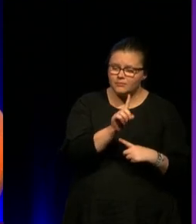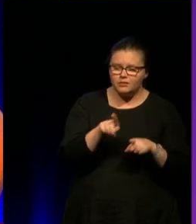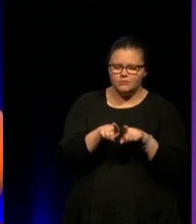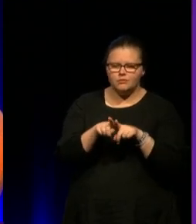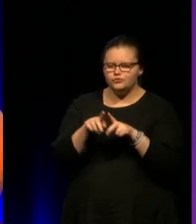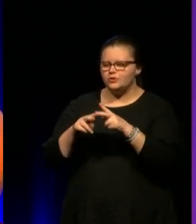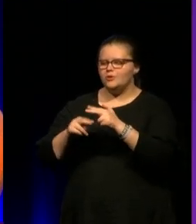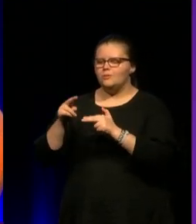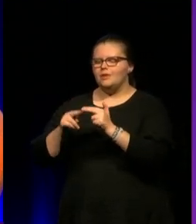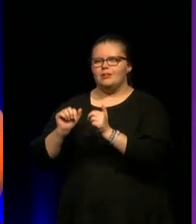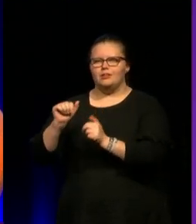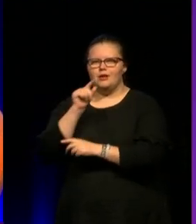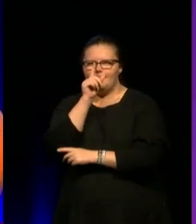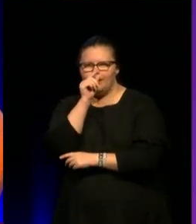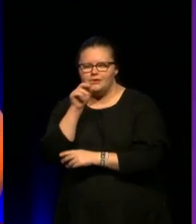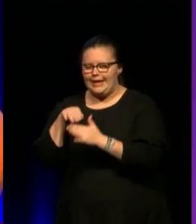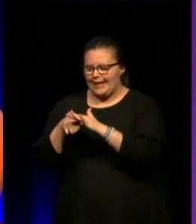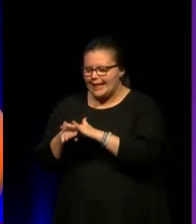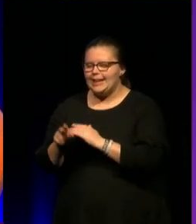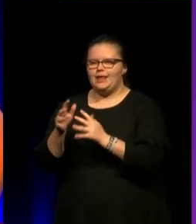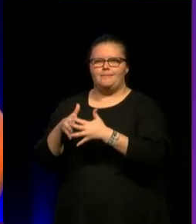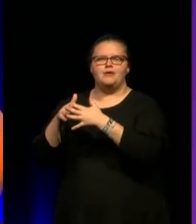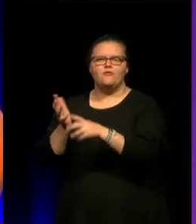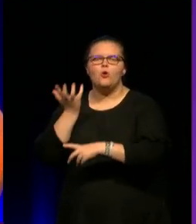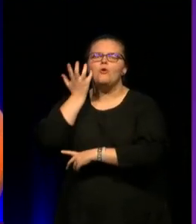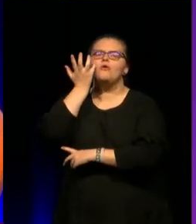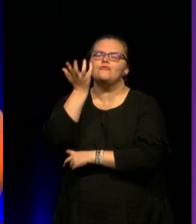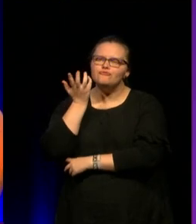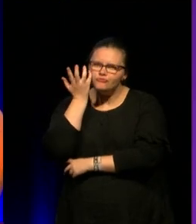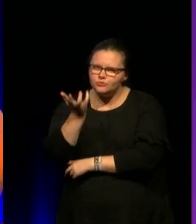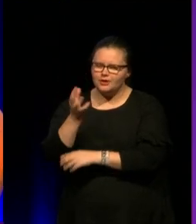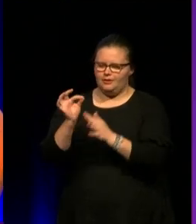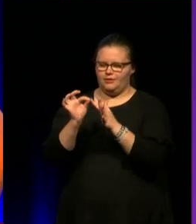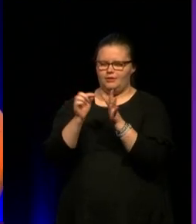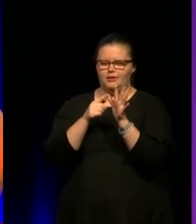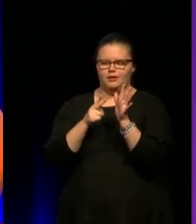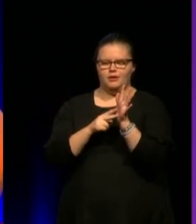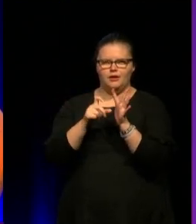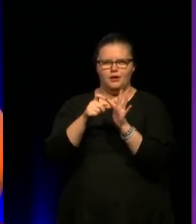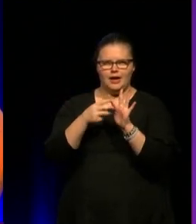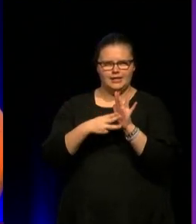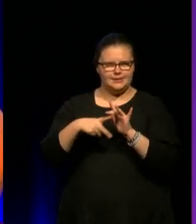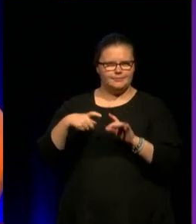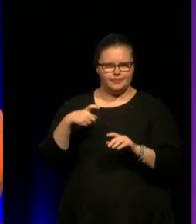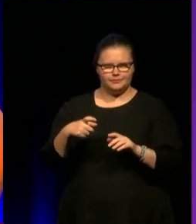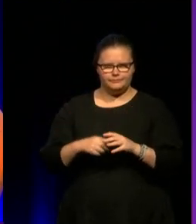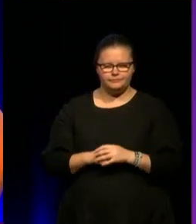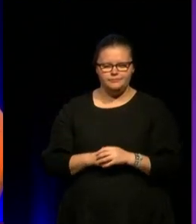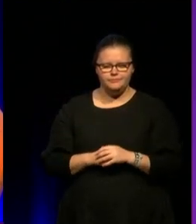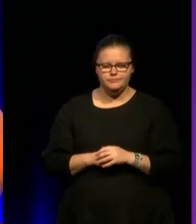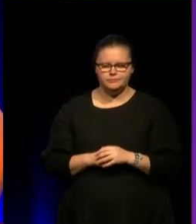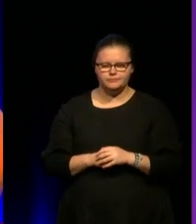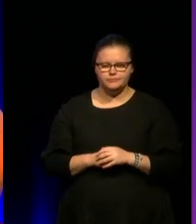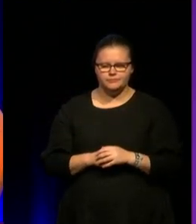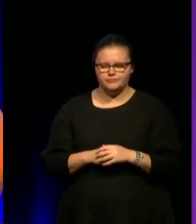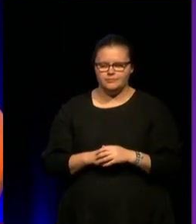building capacity in America for future pandemics. Mm. So, you know, we always felt another one